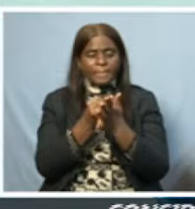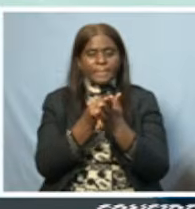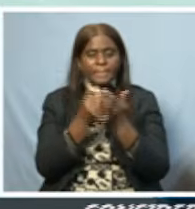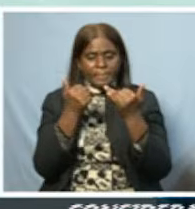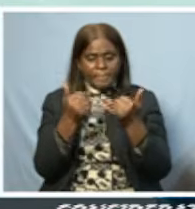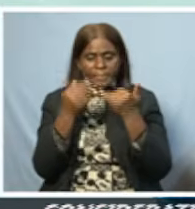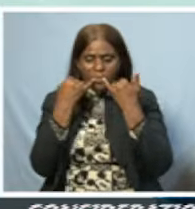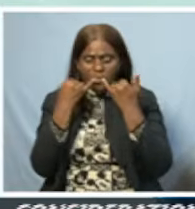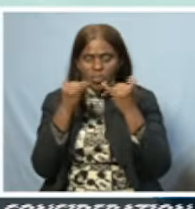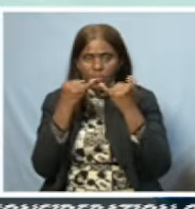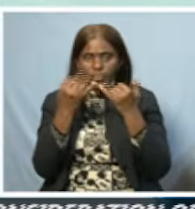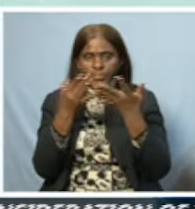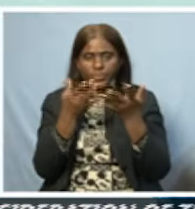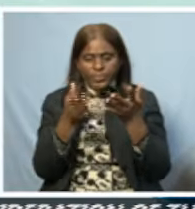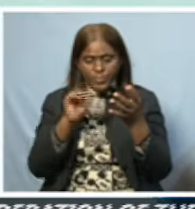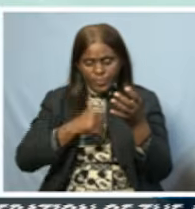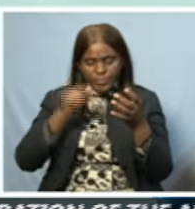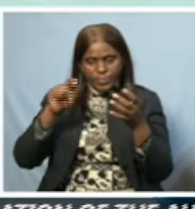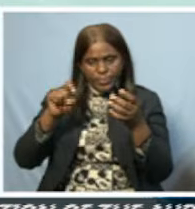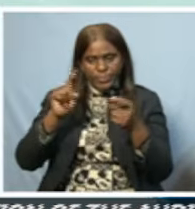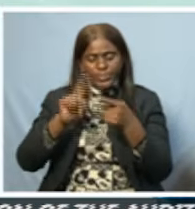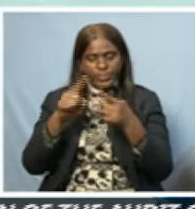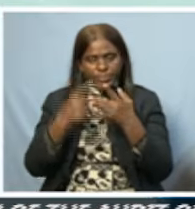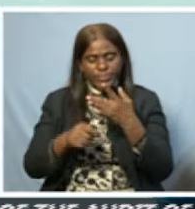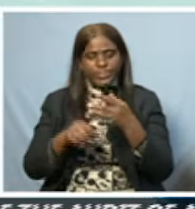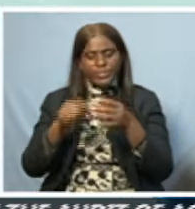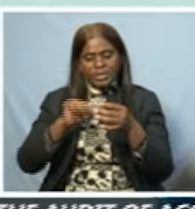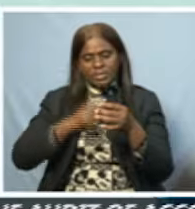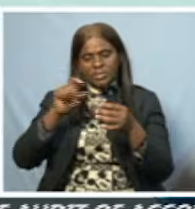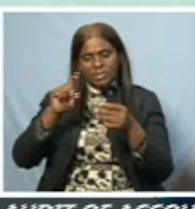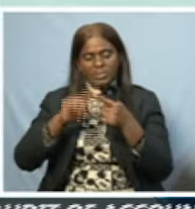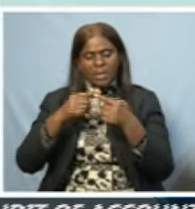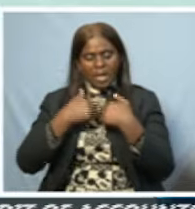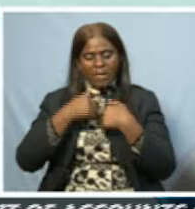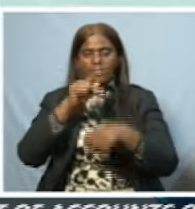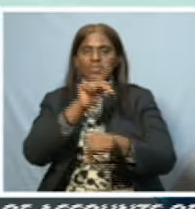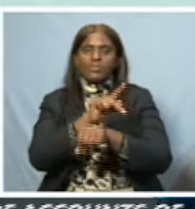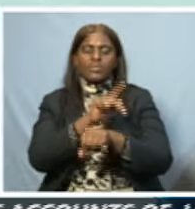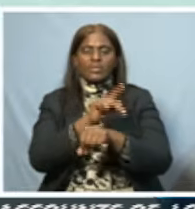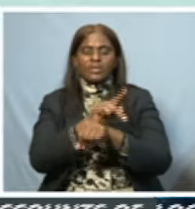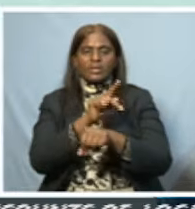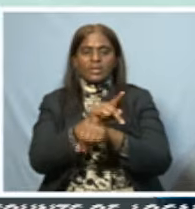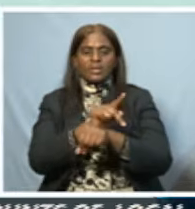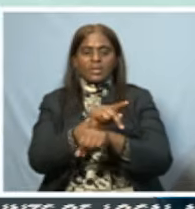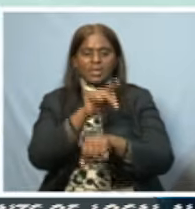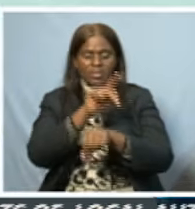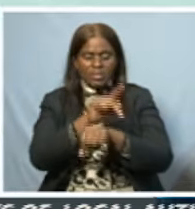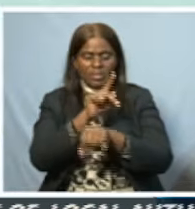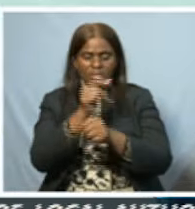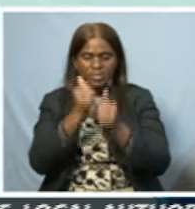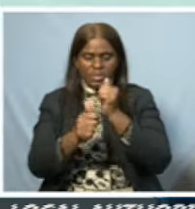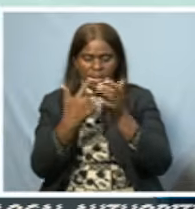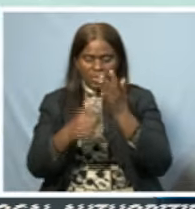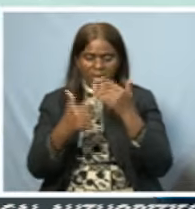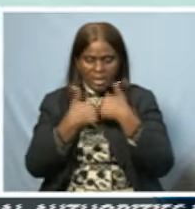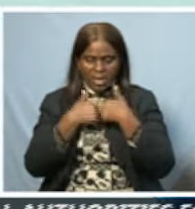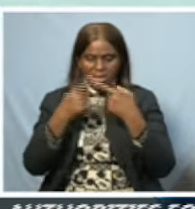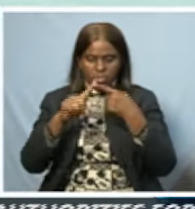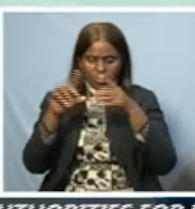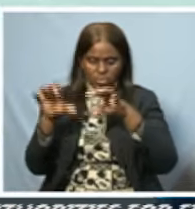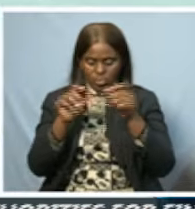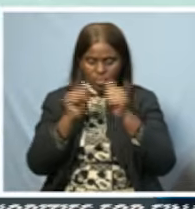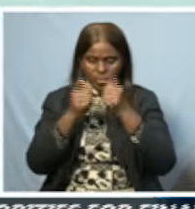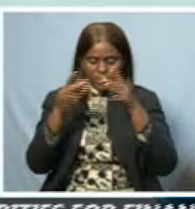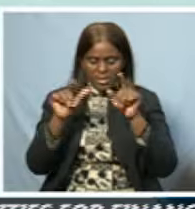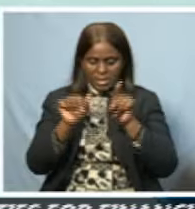being mentioned, we needed to undertake projects, the projects that had to do with waste,